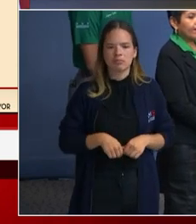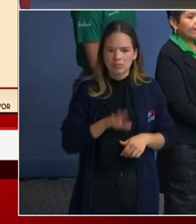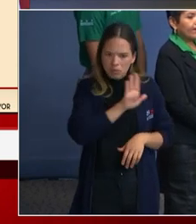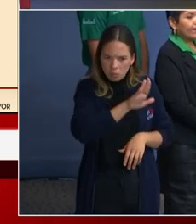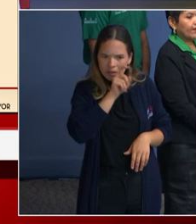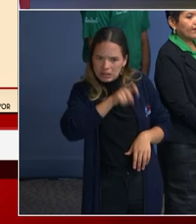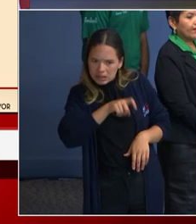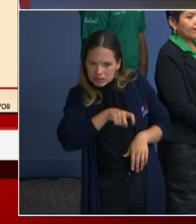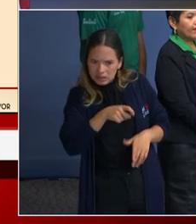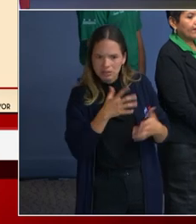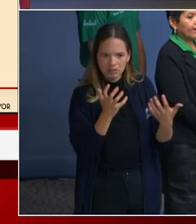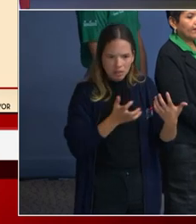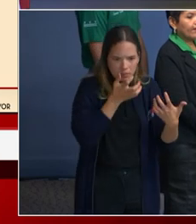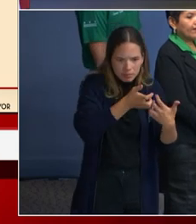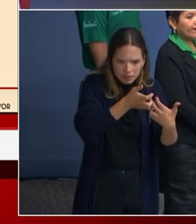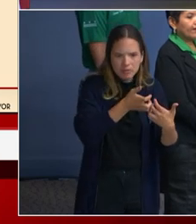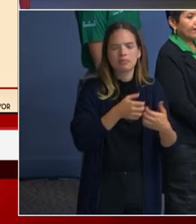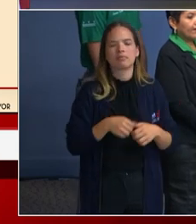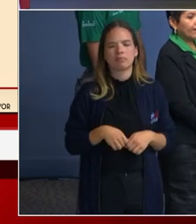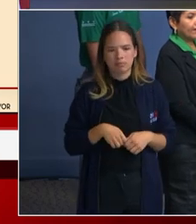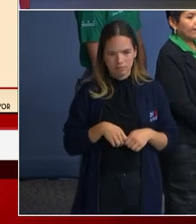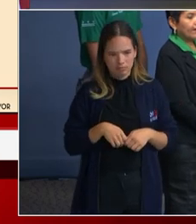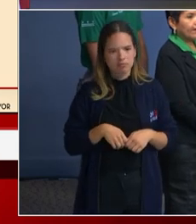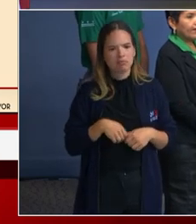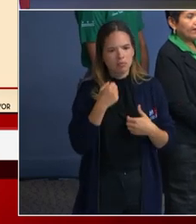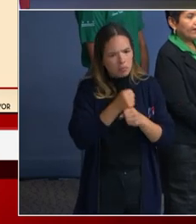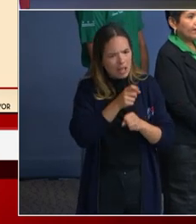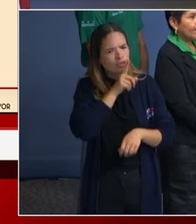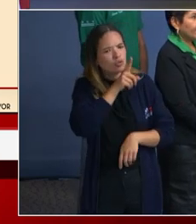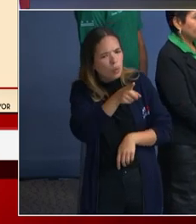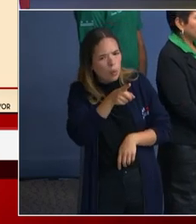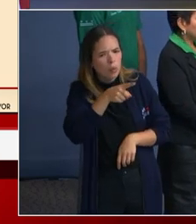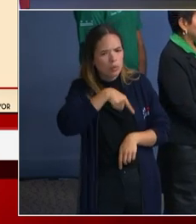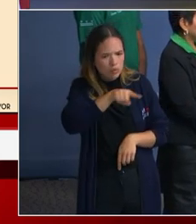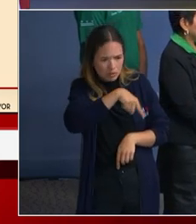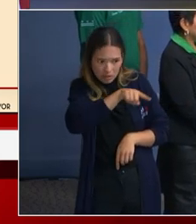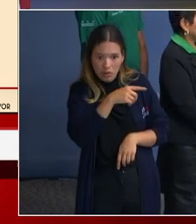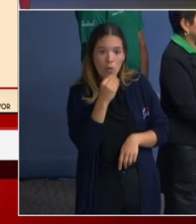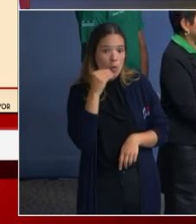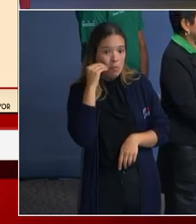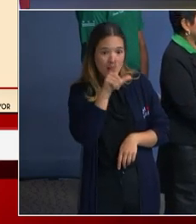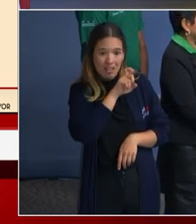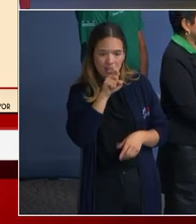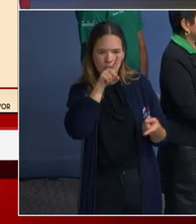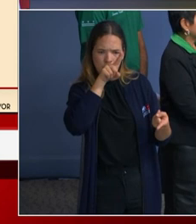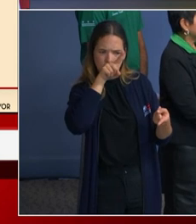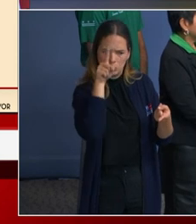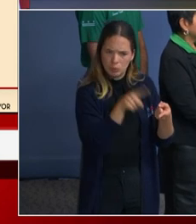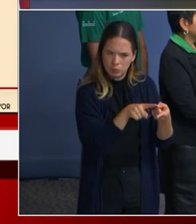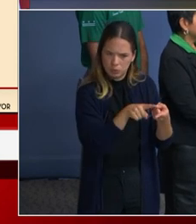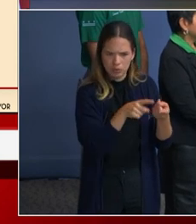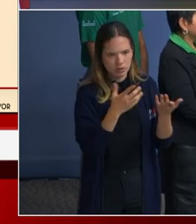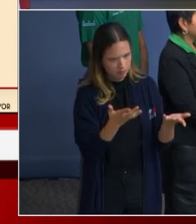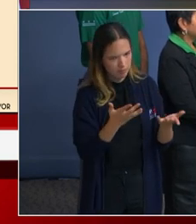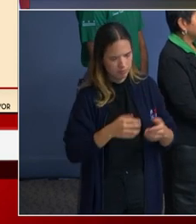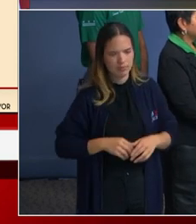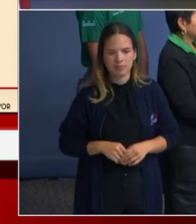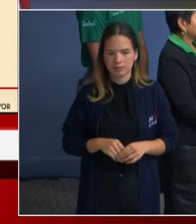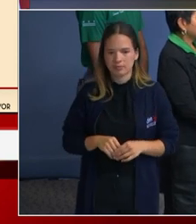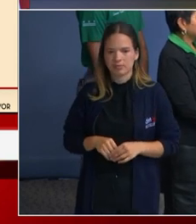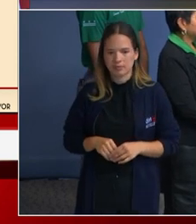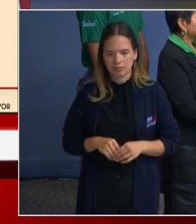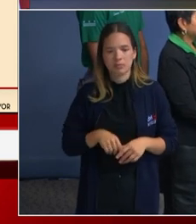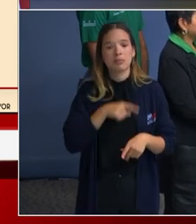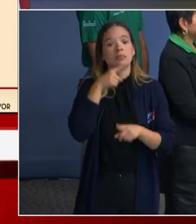committed to making homelessness rare, brief, and non-recurring. We are also recognizing that the district's